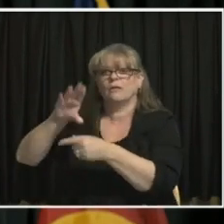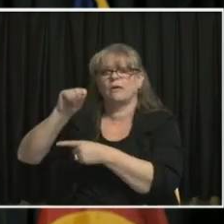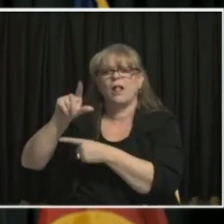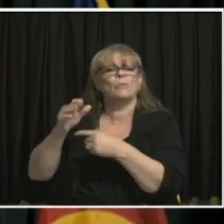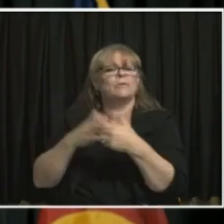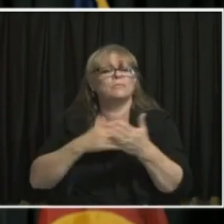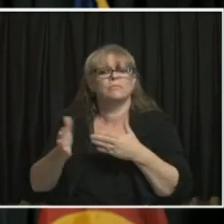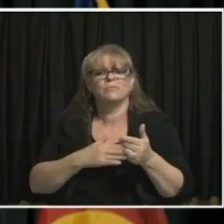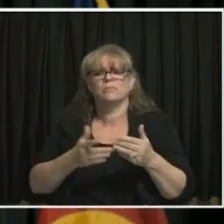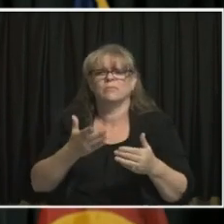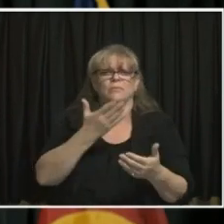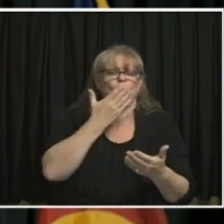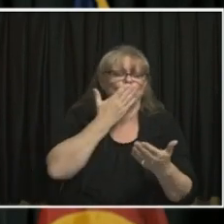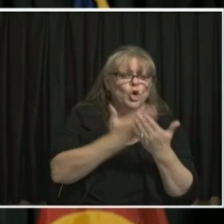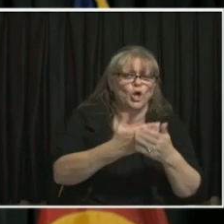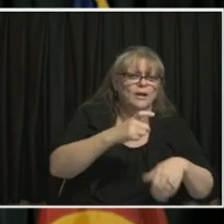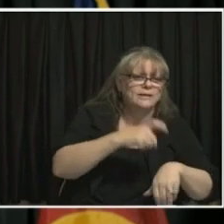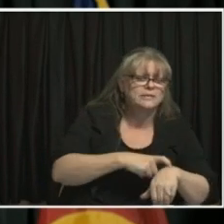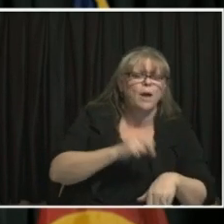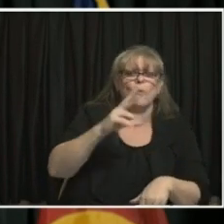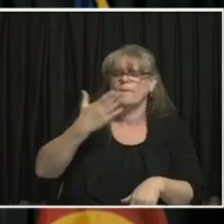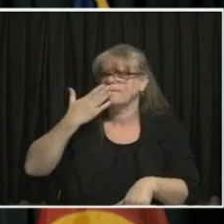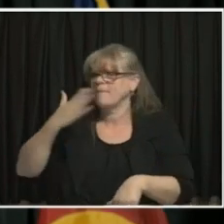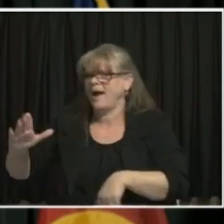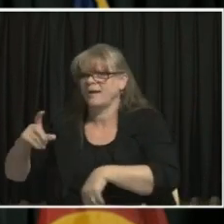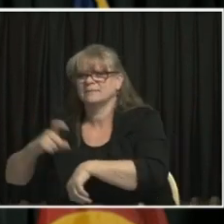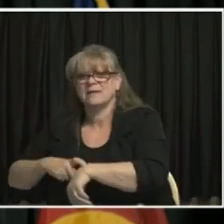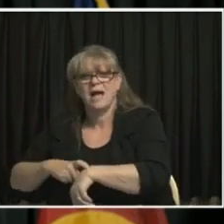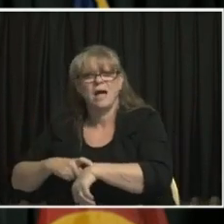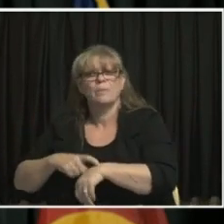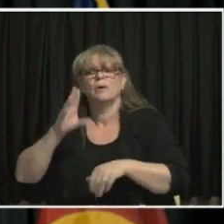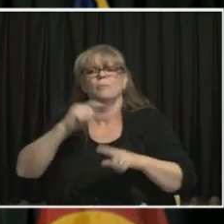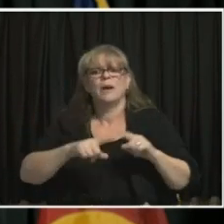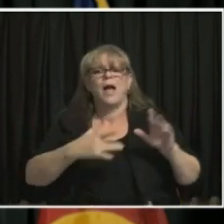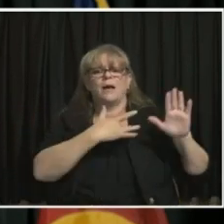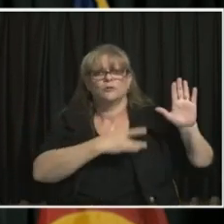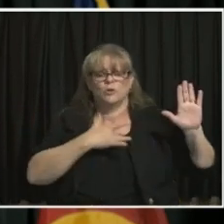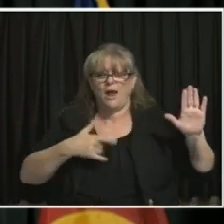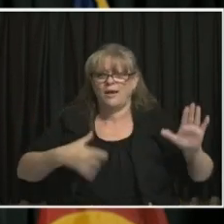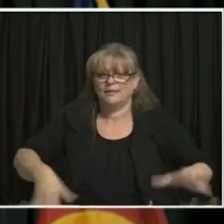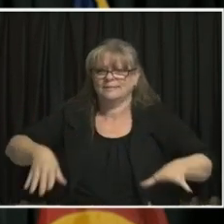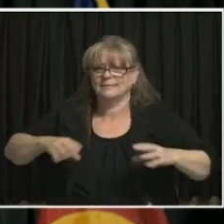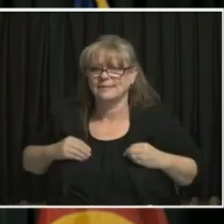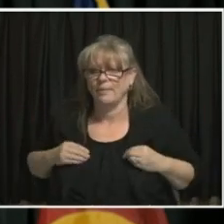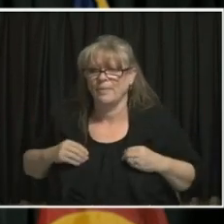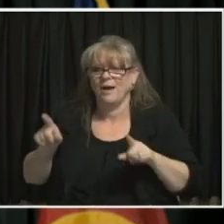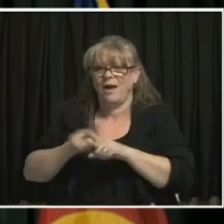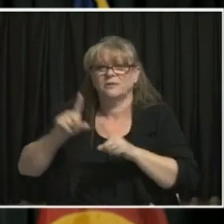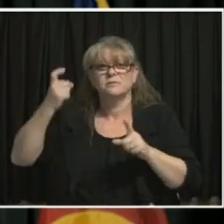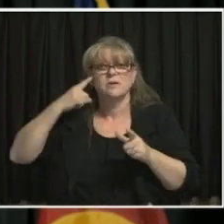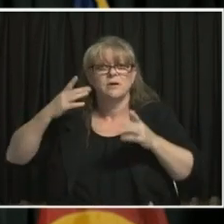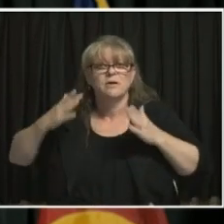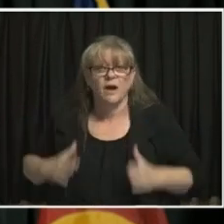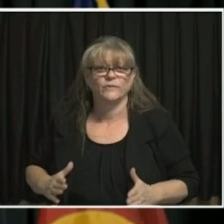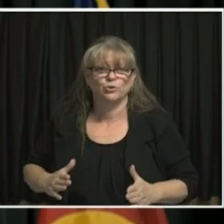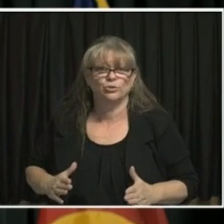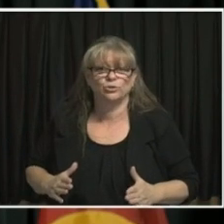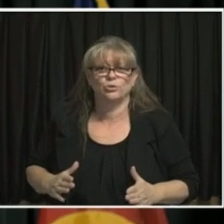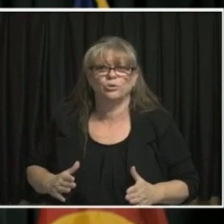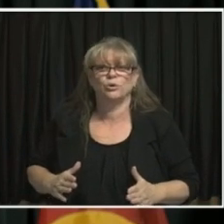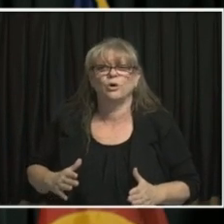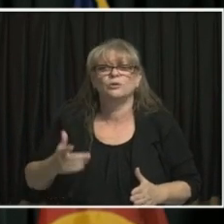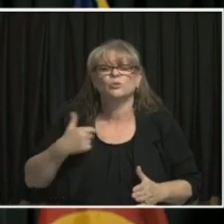took when I became governor of the great state of Colorado. And I call on all Coloradans and all businesses and